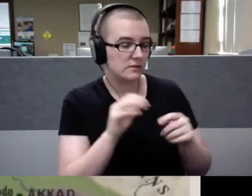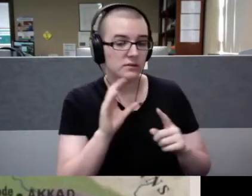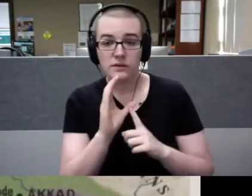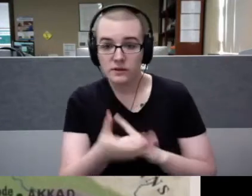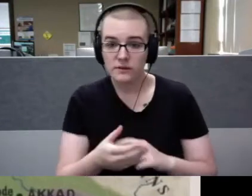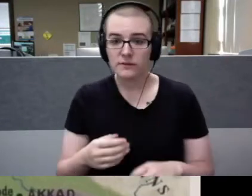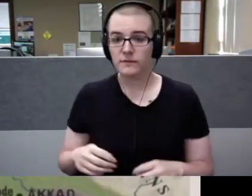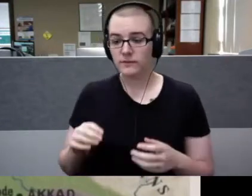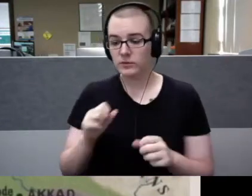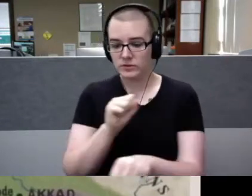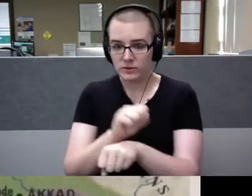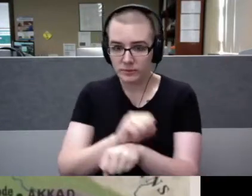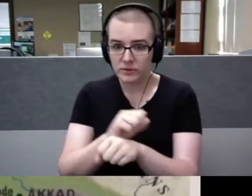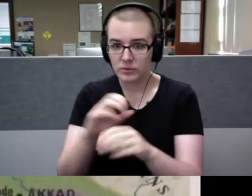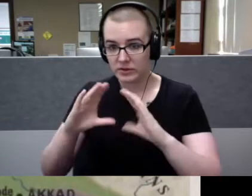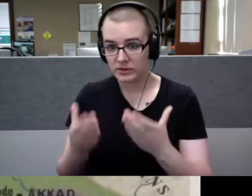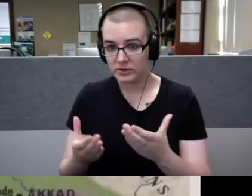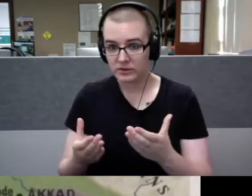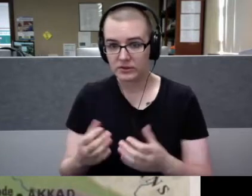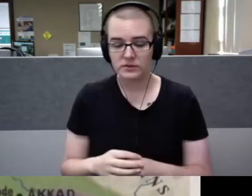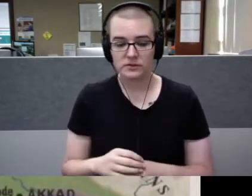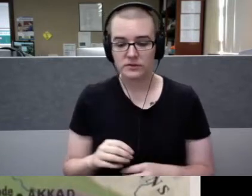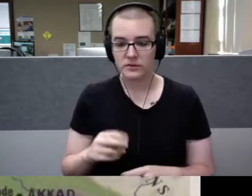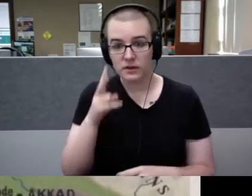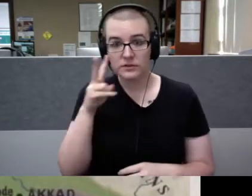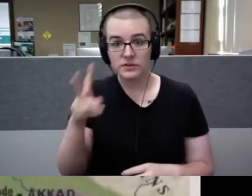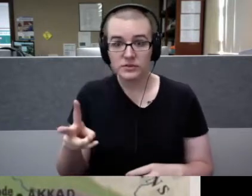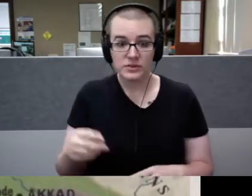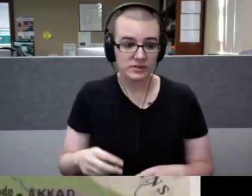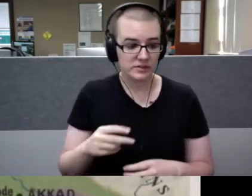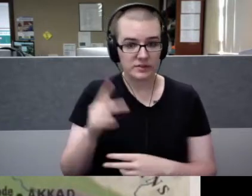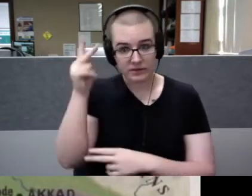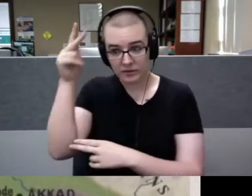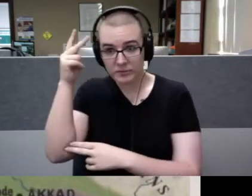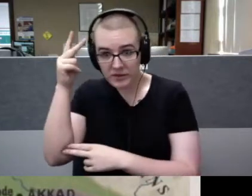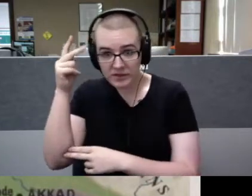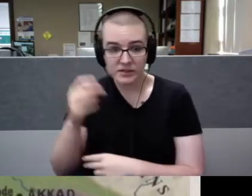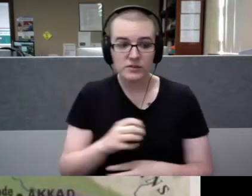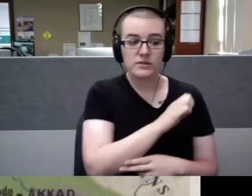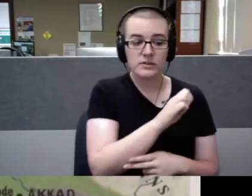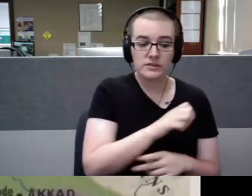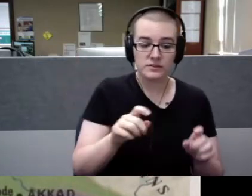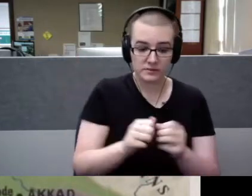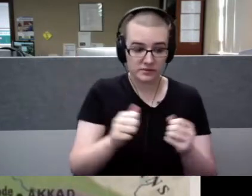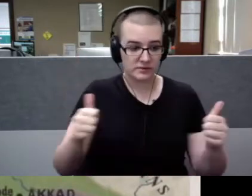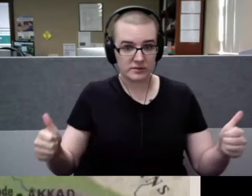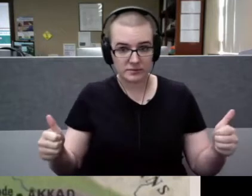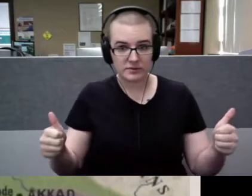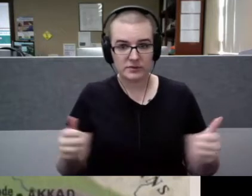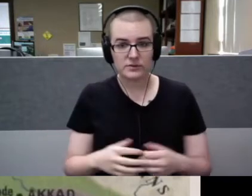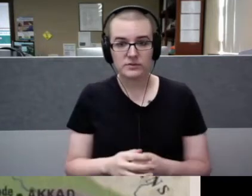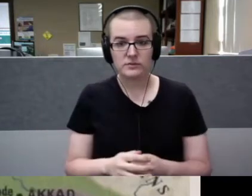class. This division of political and economic specialization is a marker of